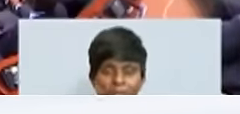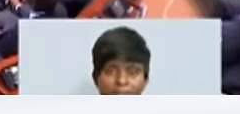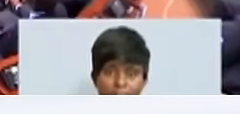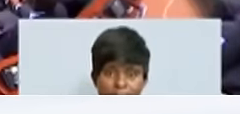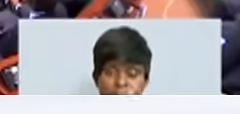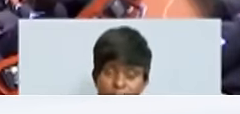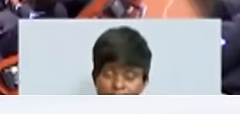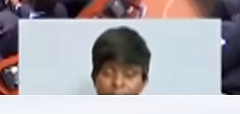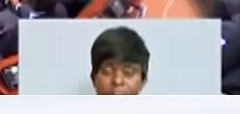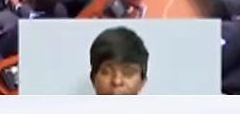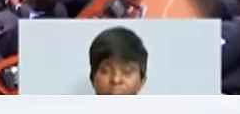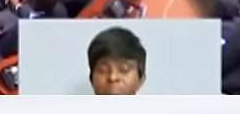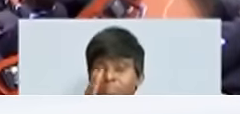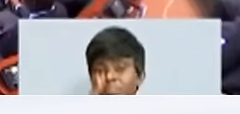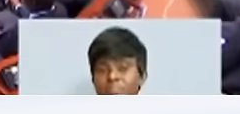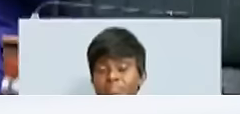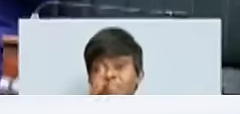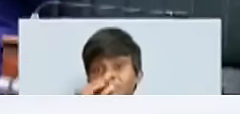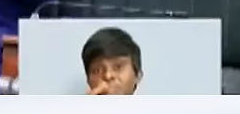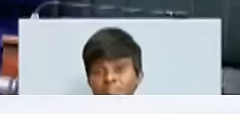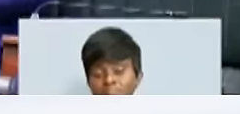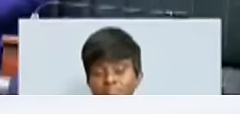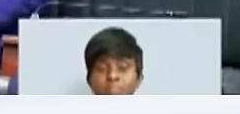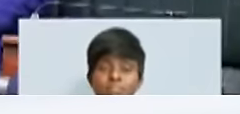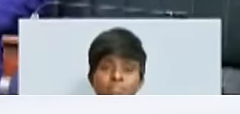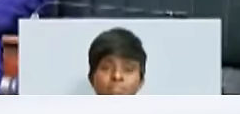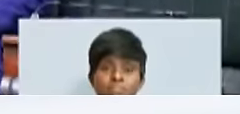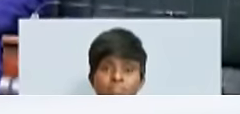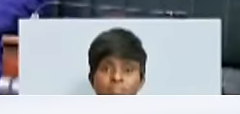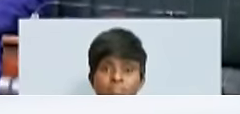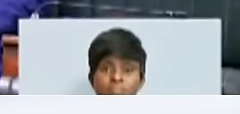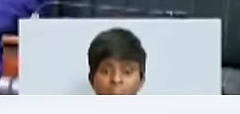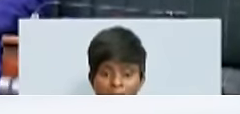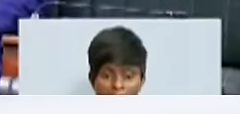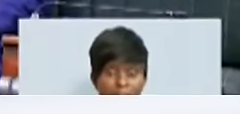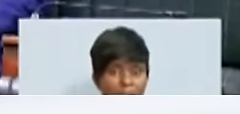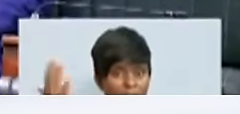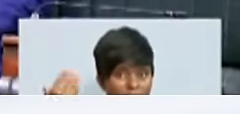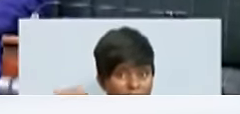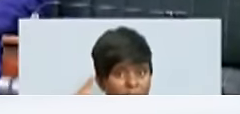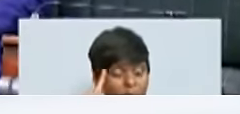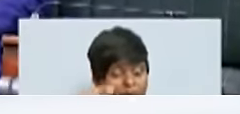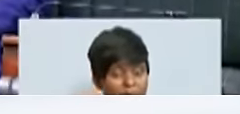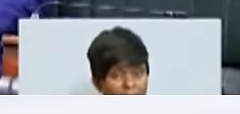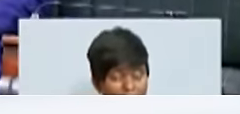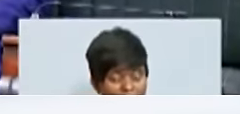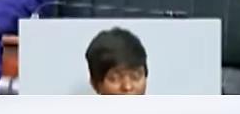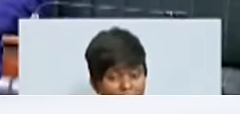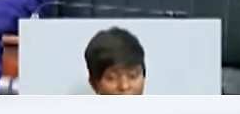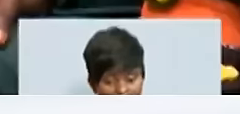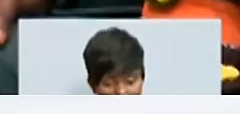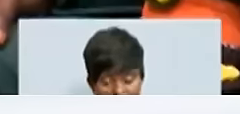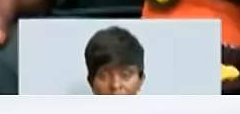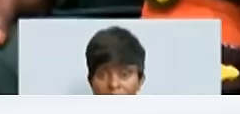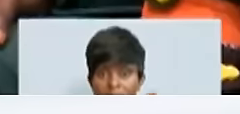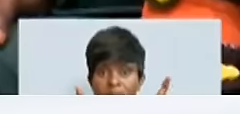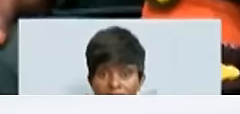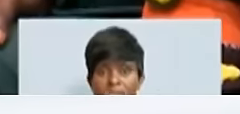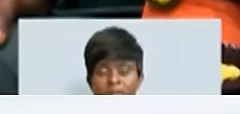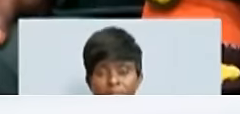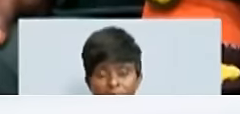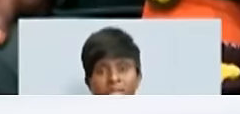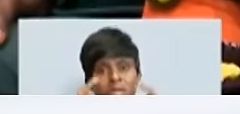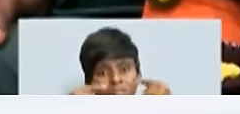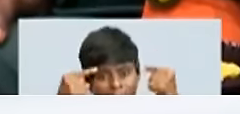conclusion, Madam Speaker, in the past 1 year, we continue to make